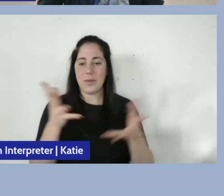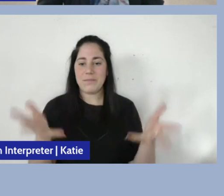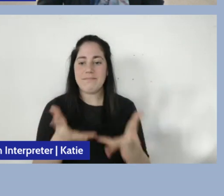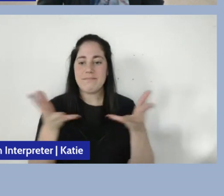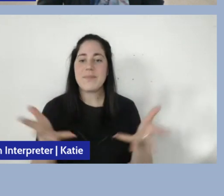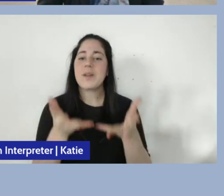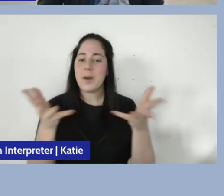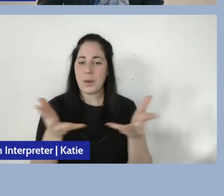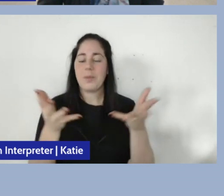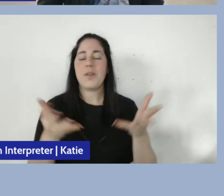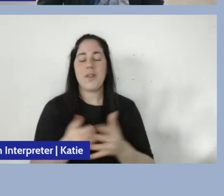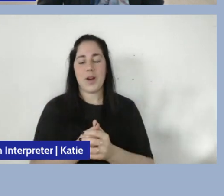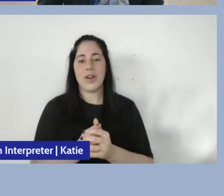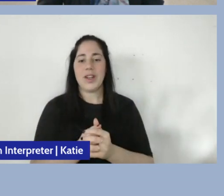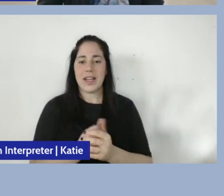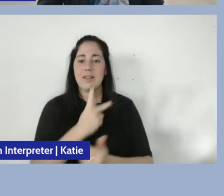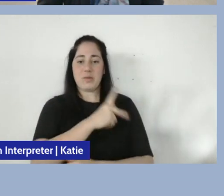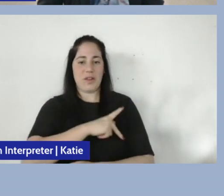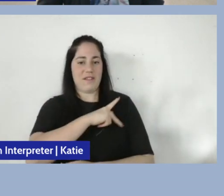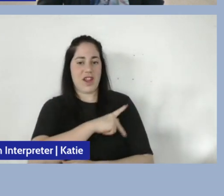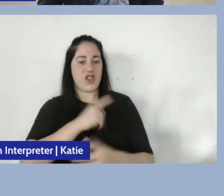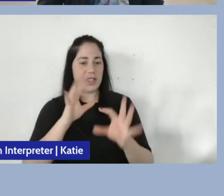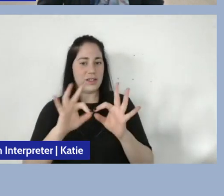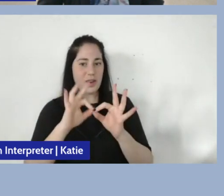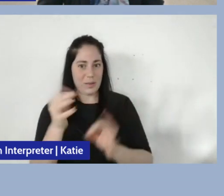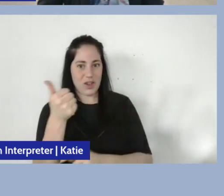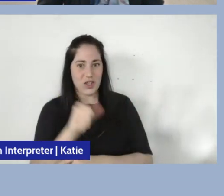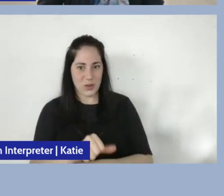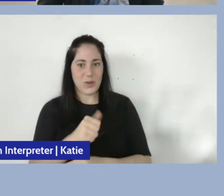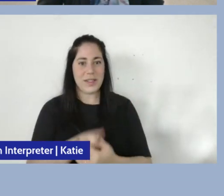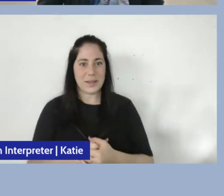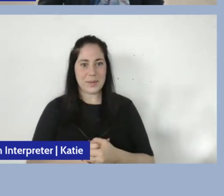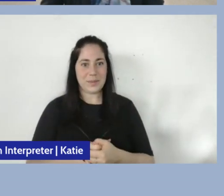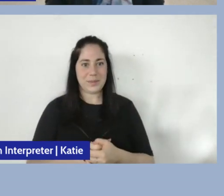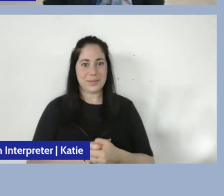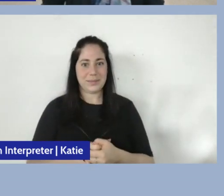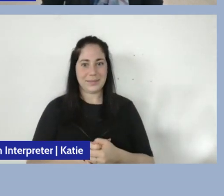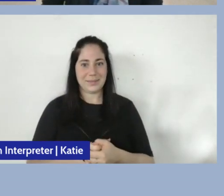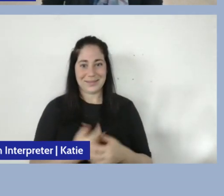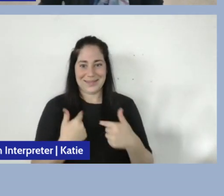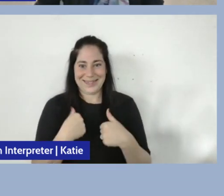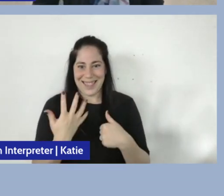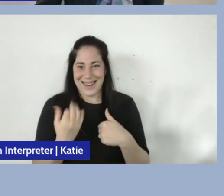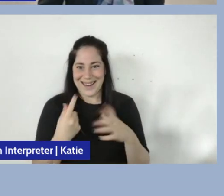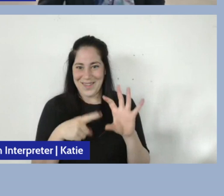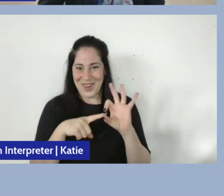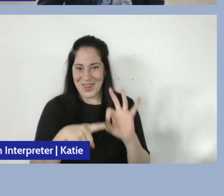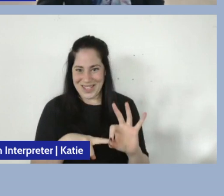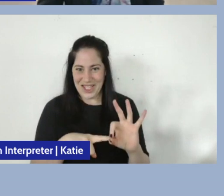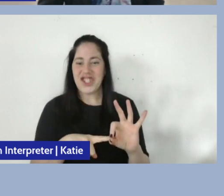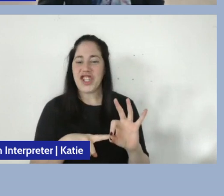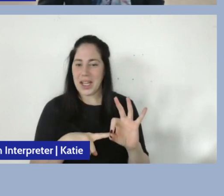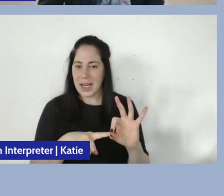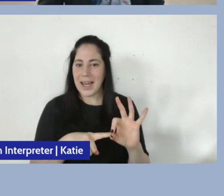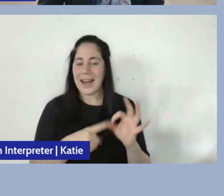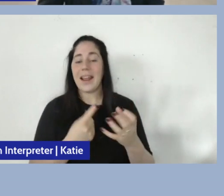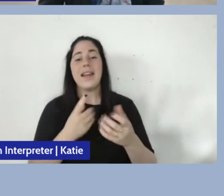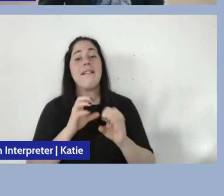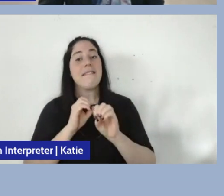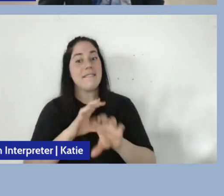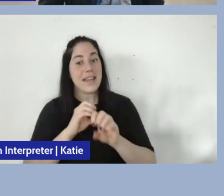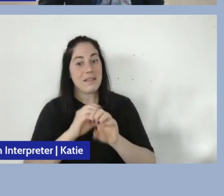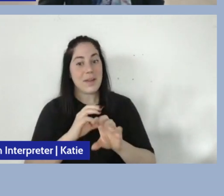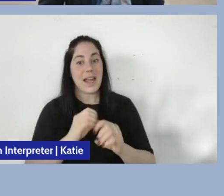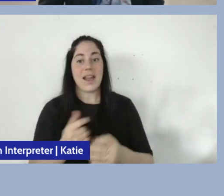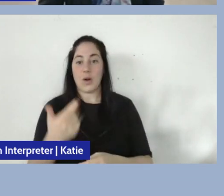professional interpreting use in aged care. And I have a kind of a question, seeing you asking for feedback, in that we were looking for a glossary